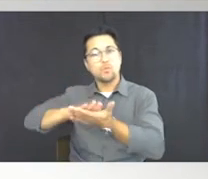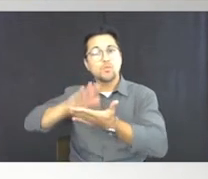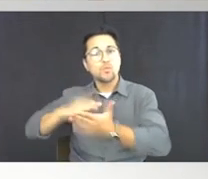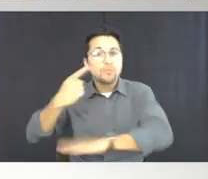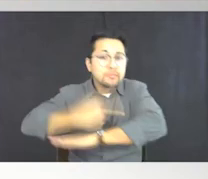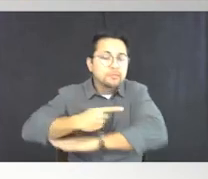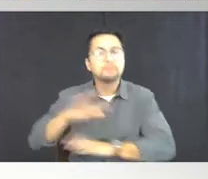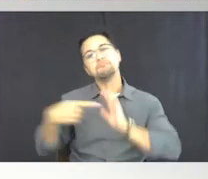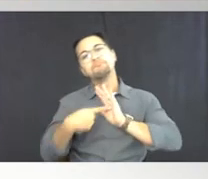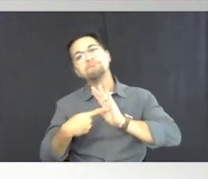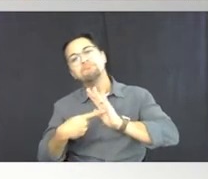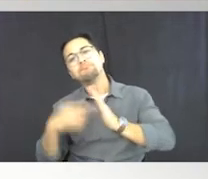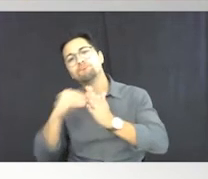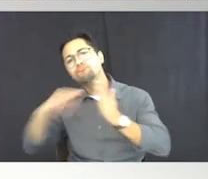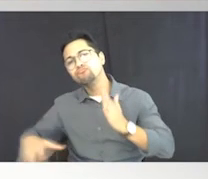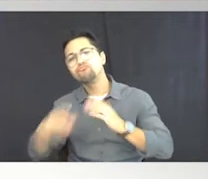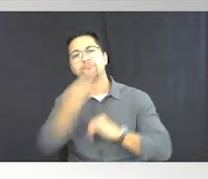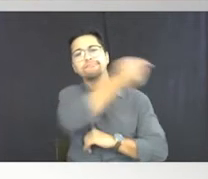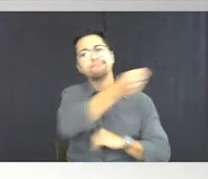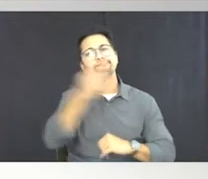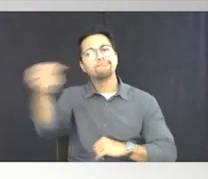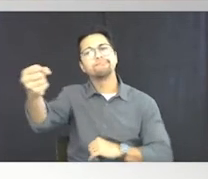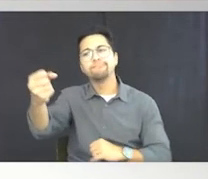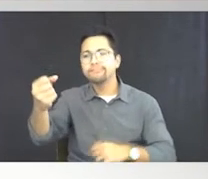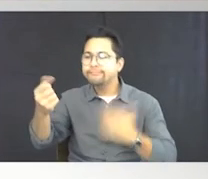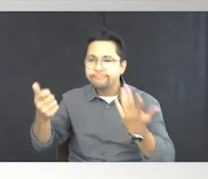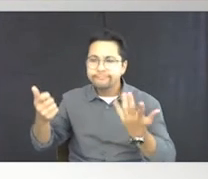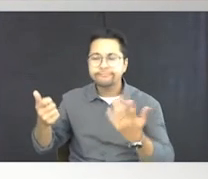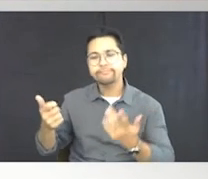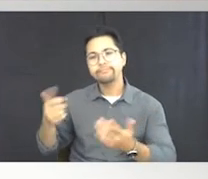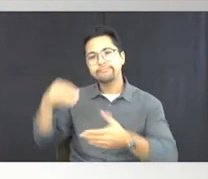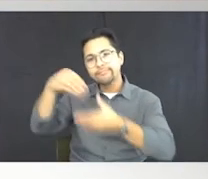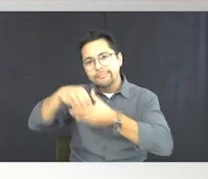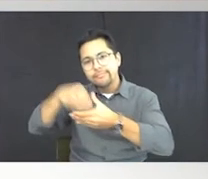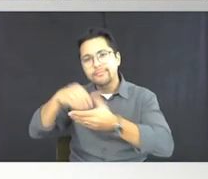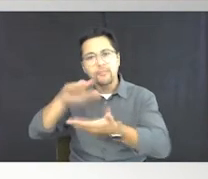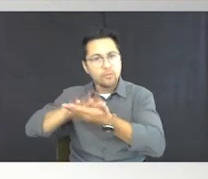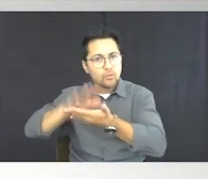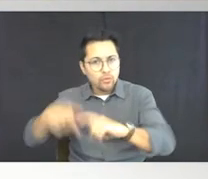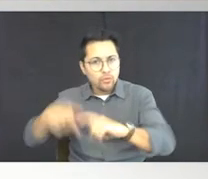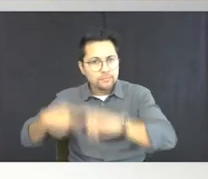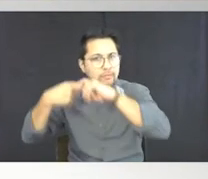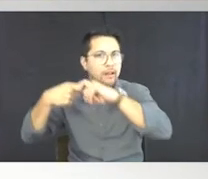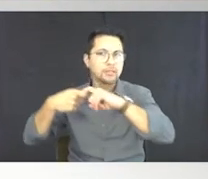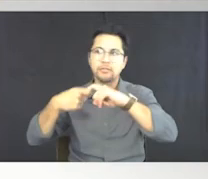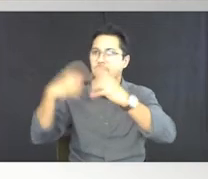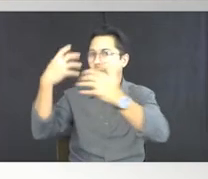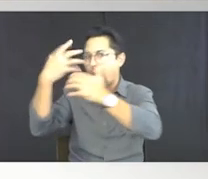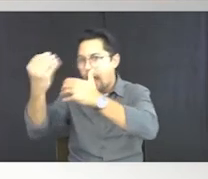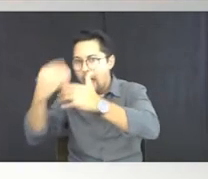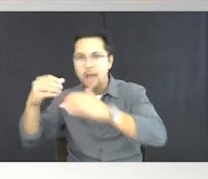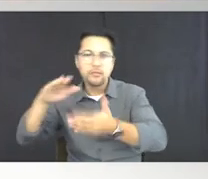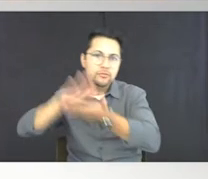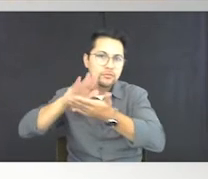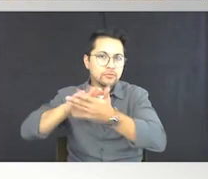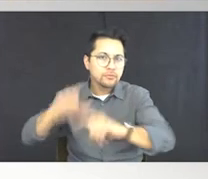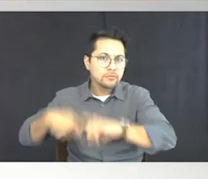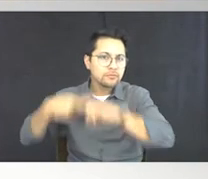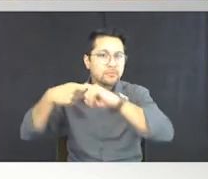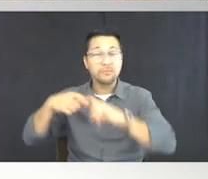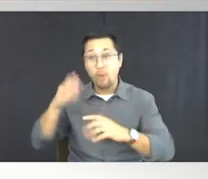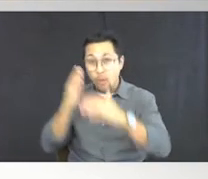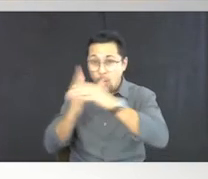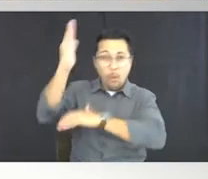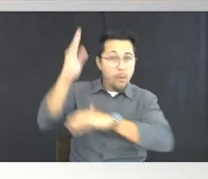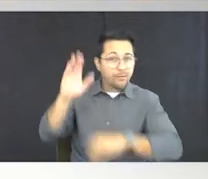so let's say a student has been placed in school suspension or out of school suspension for more than 10 days,